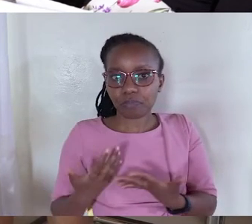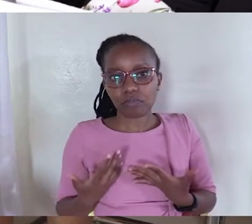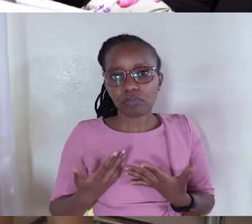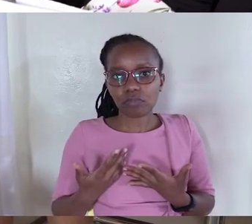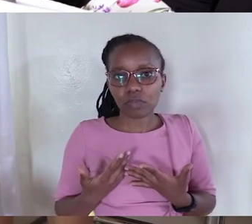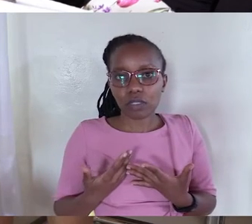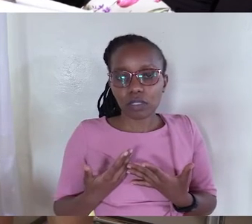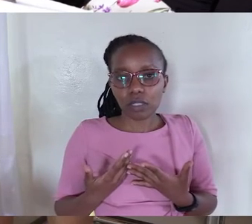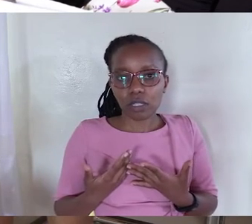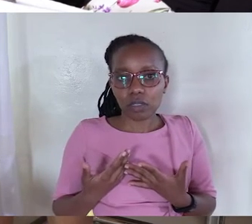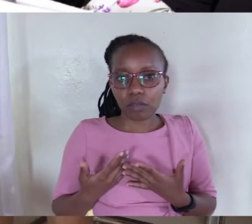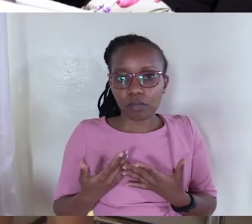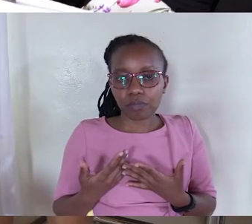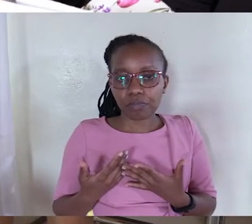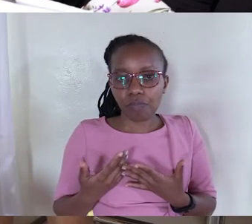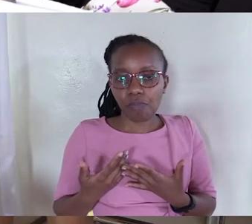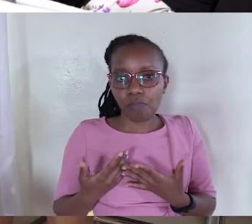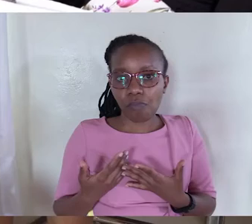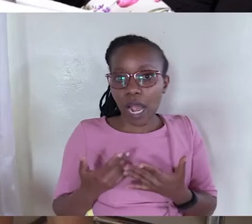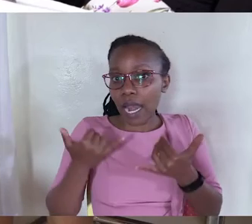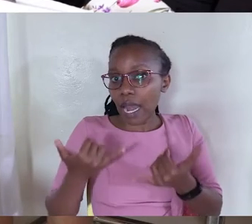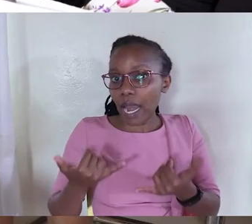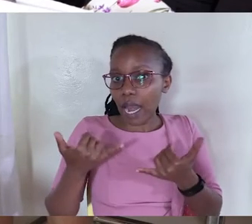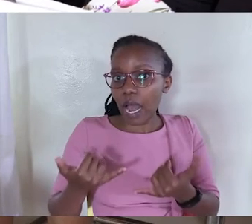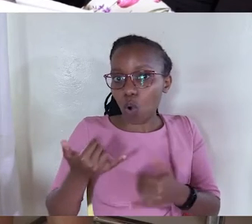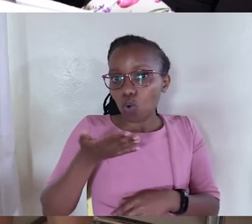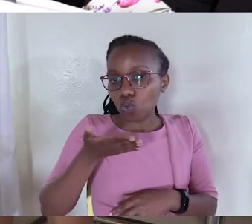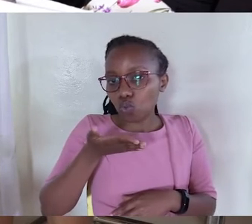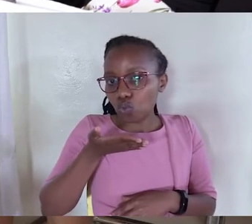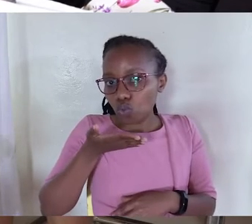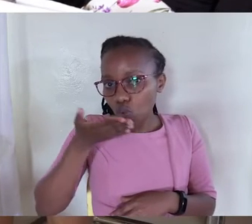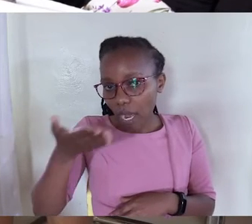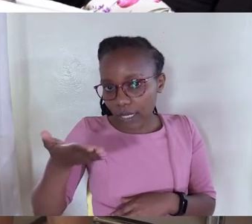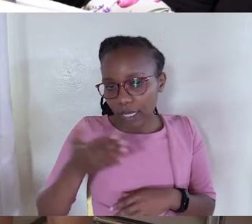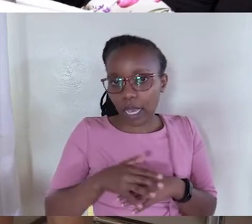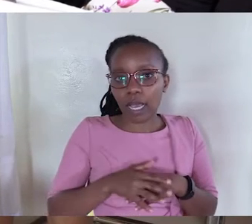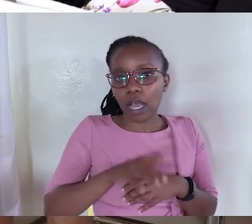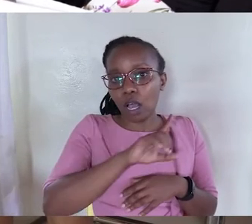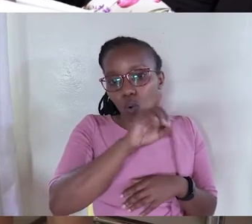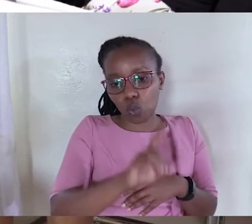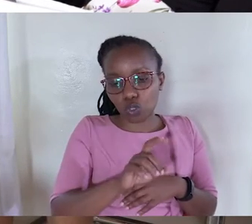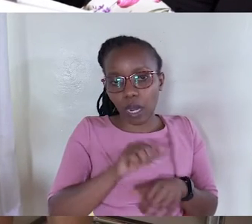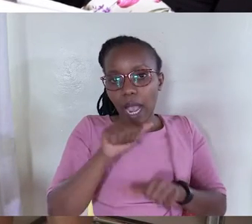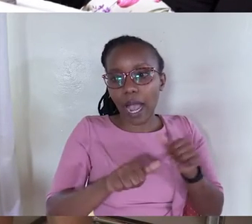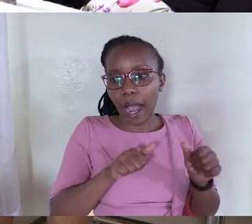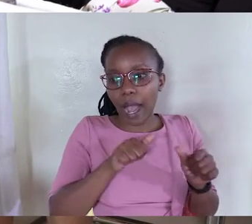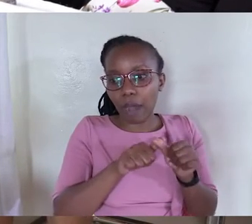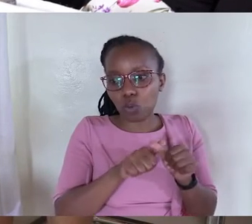on compliance and facilitate. Now, to answer Nerima's question on